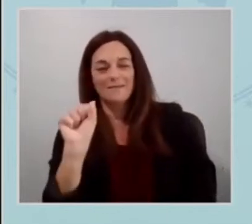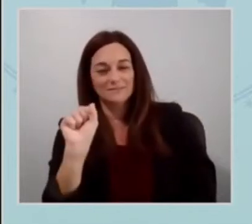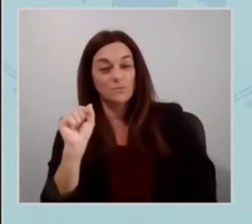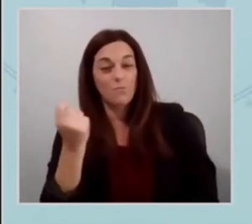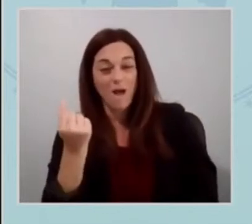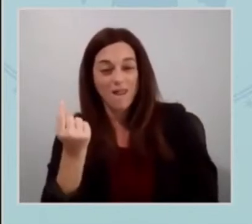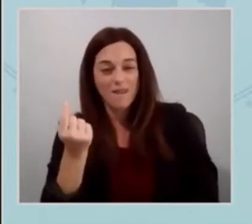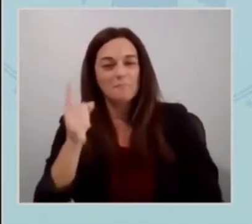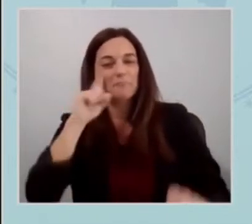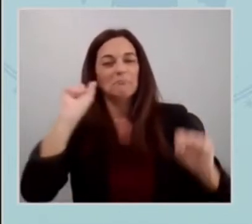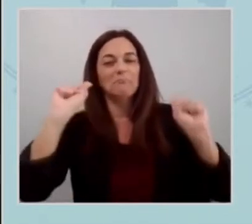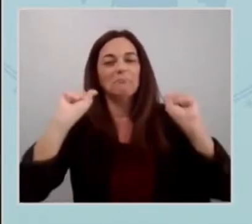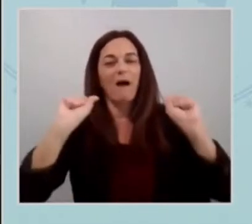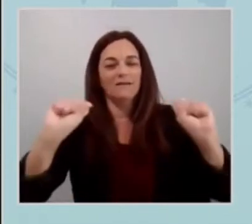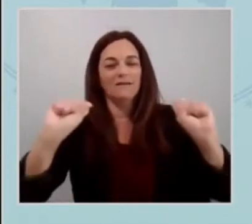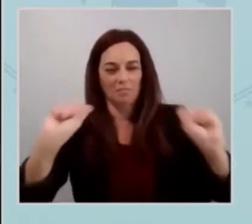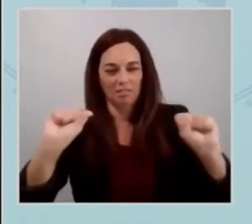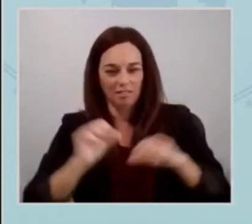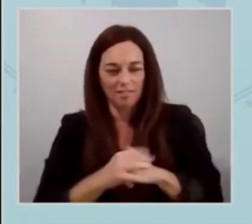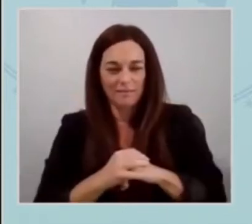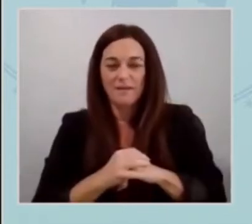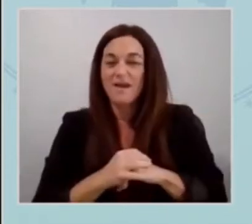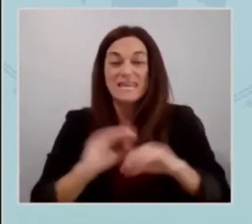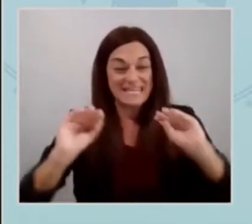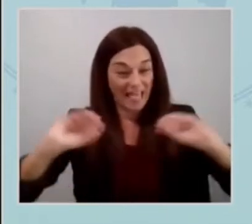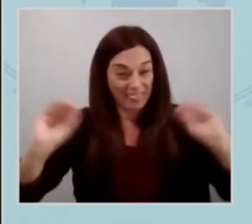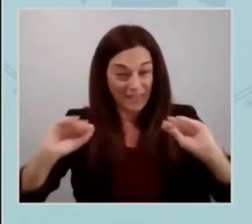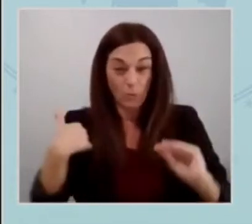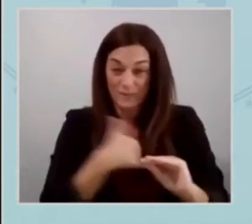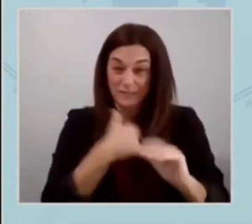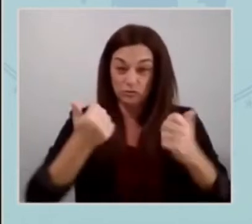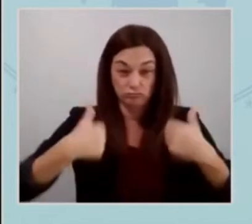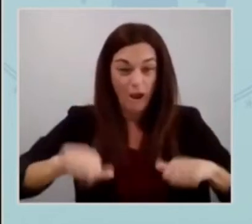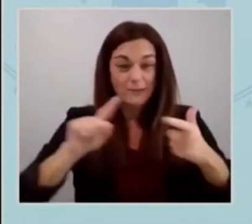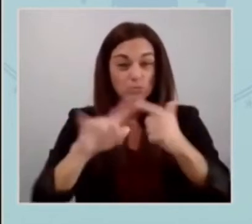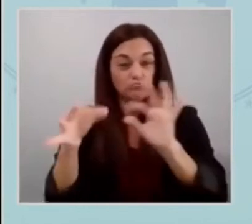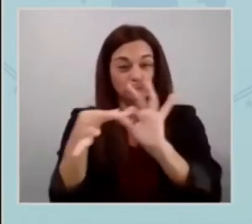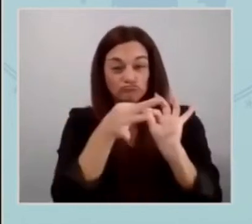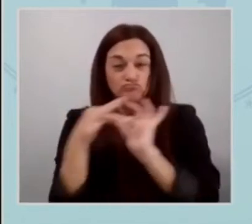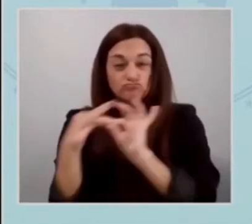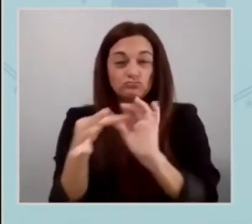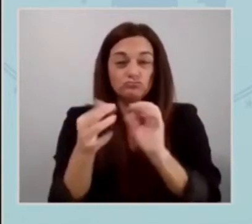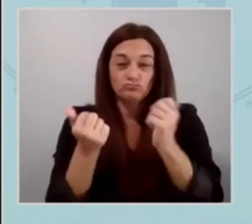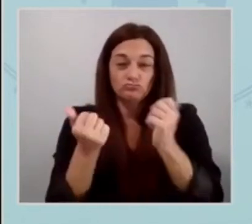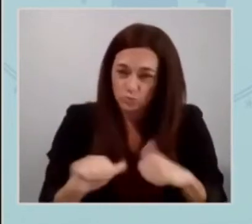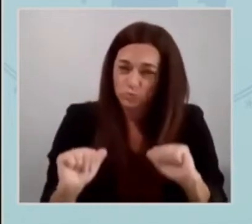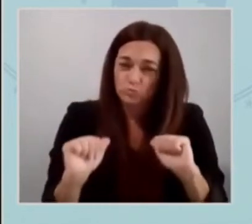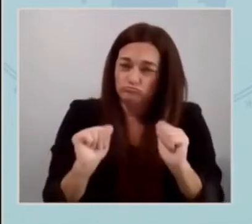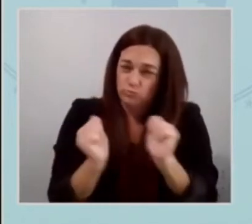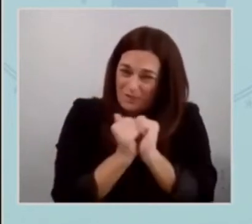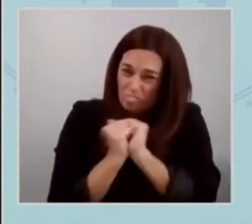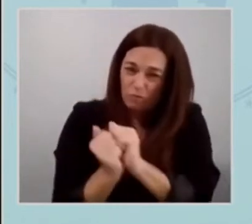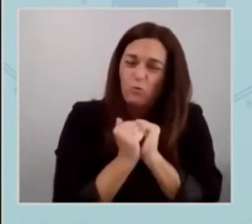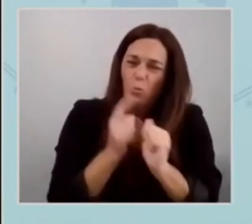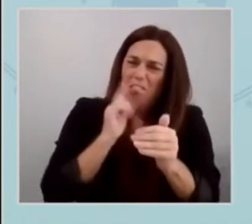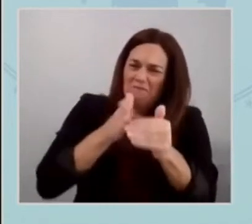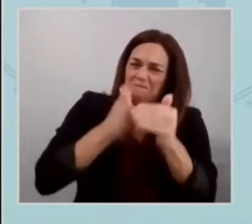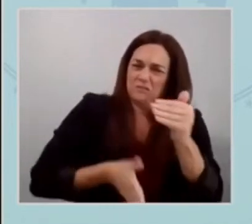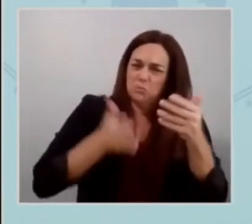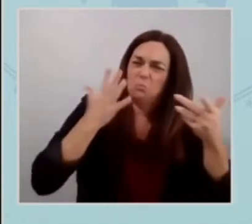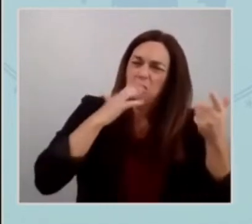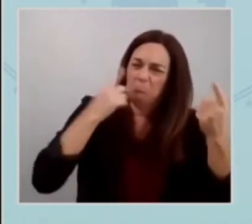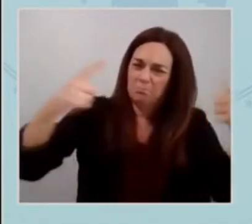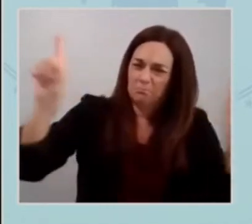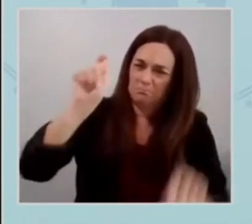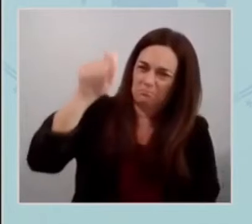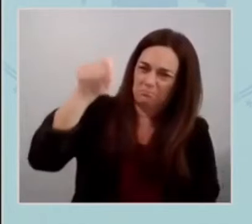States. The United States is all about possibilities. There's never anything we've tried to do together we haven't been able to get